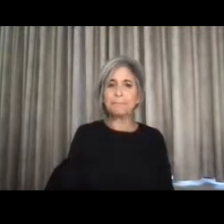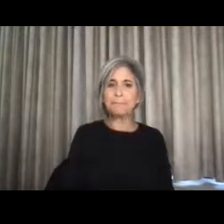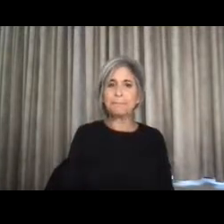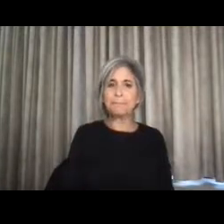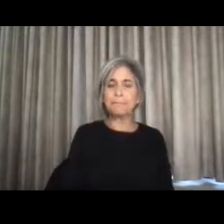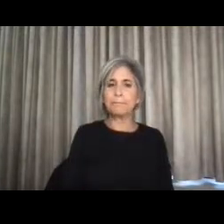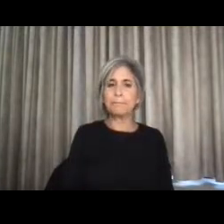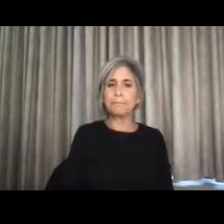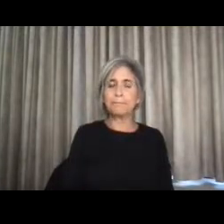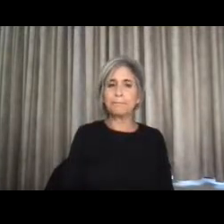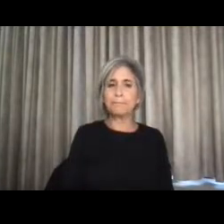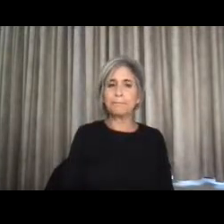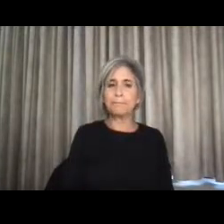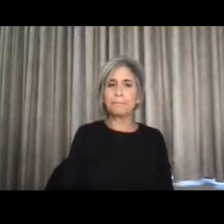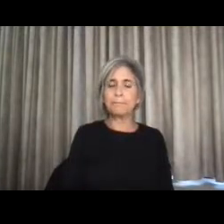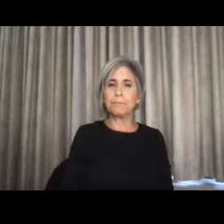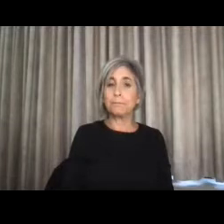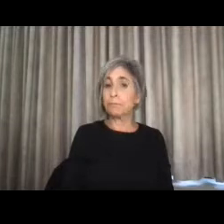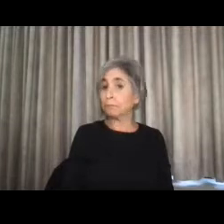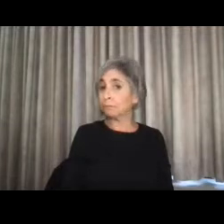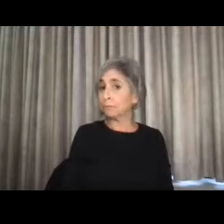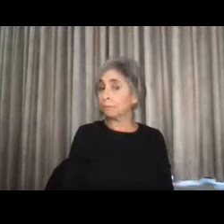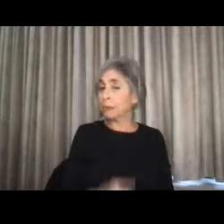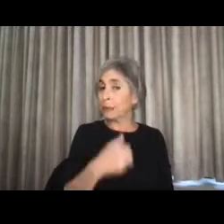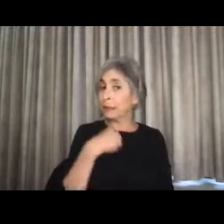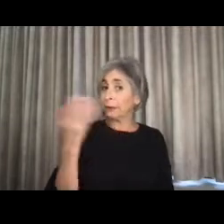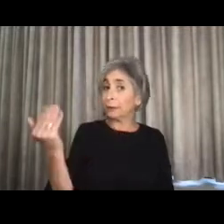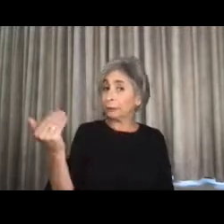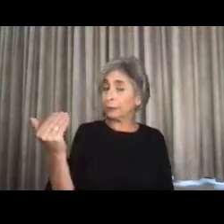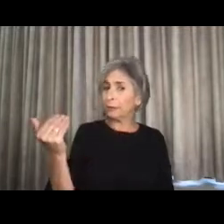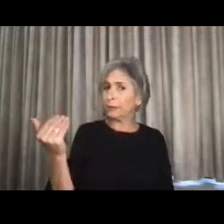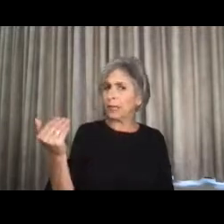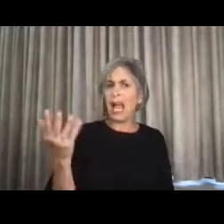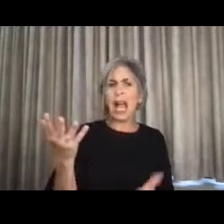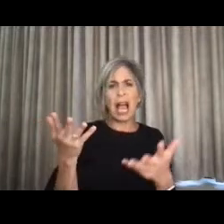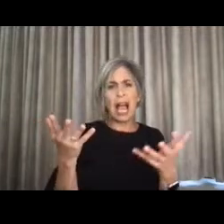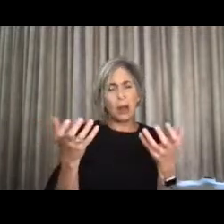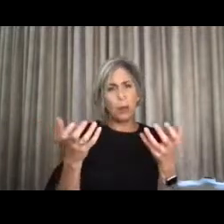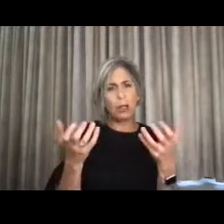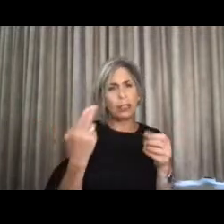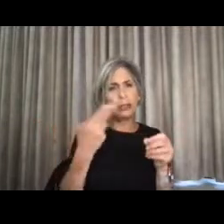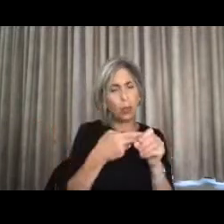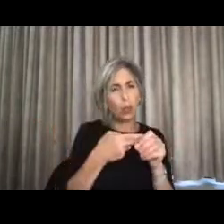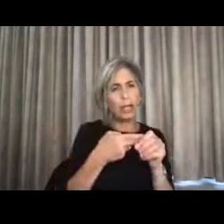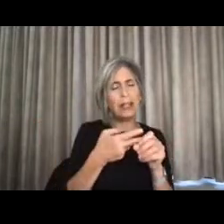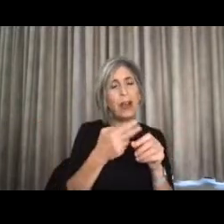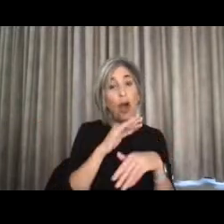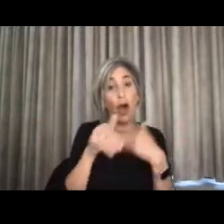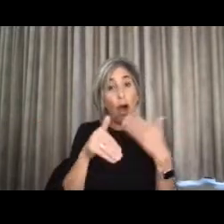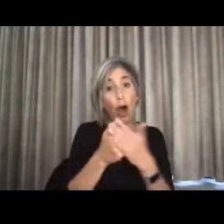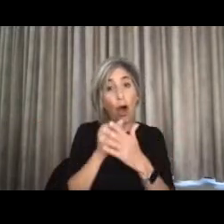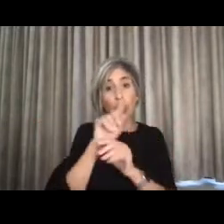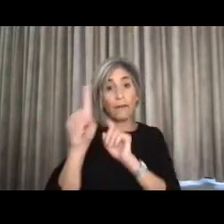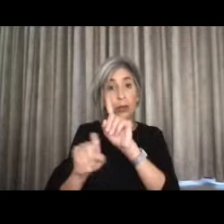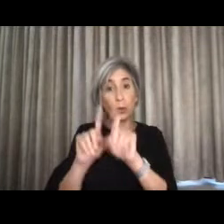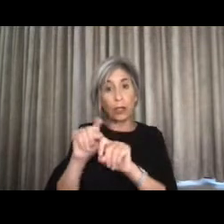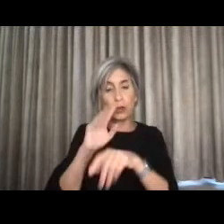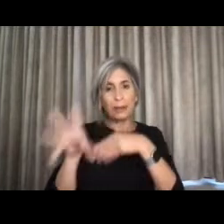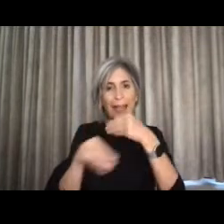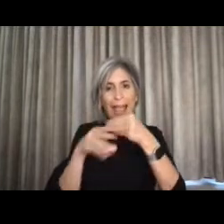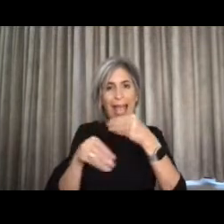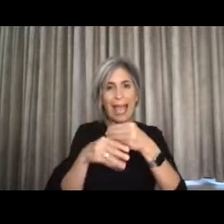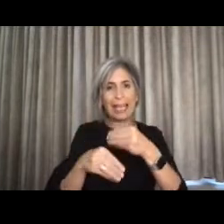the next one is, And I does the just- city, oh, sorry, go ahead. Oh, sorry. I just wanted to pop in here and just say all of these questions will be added to